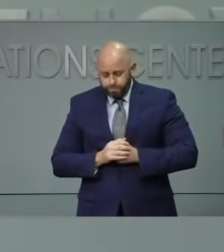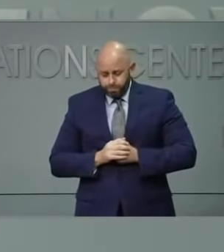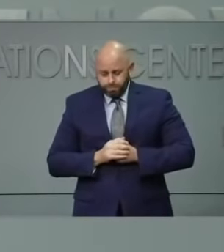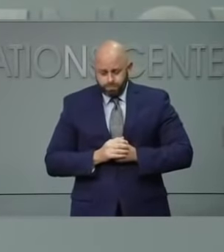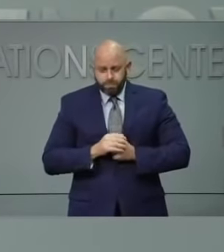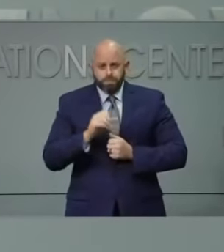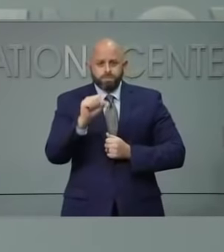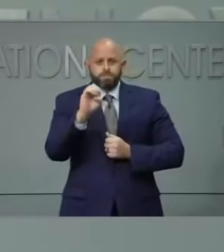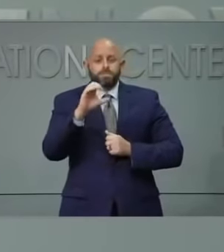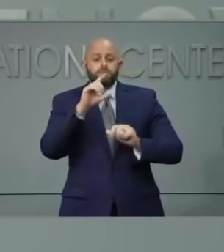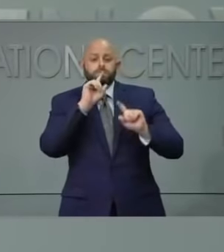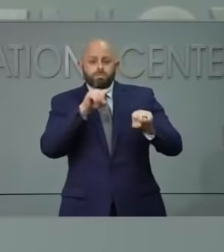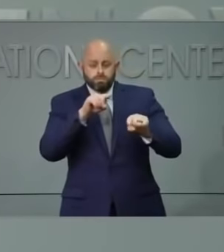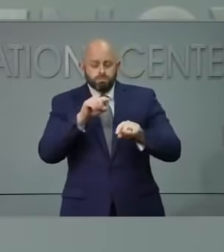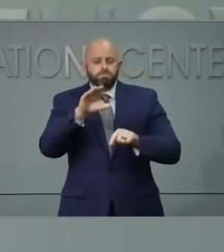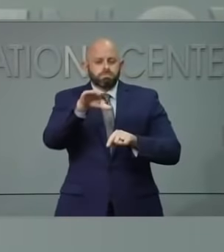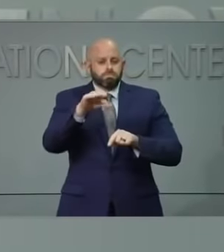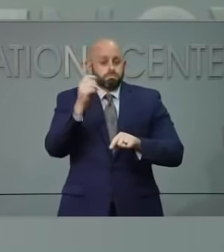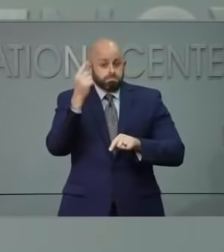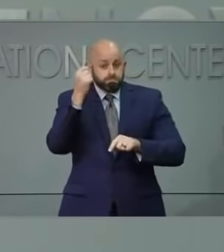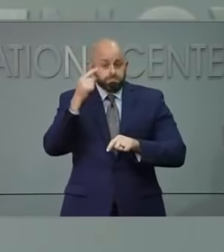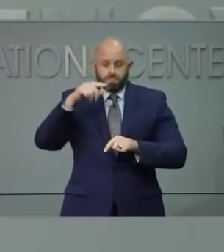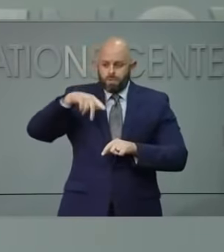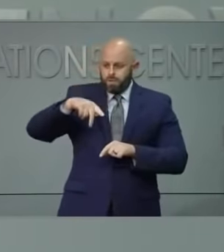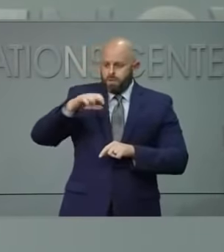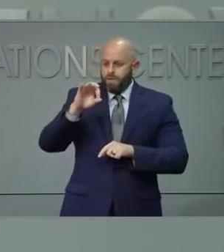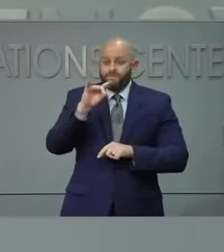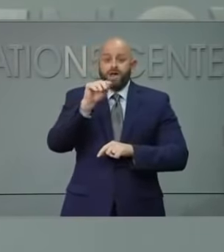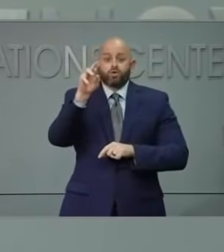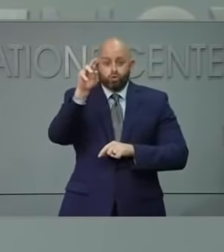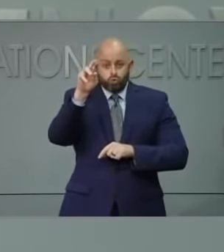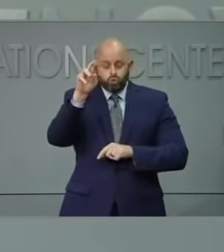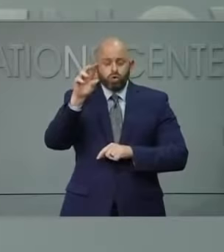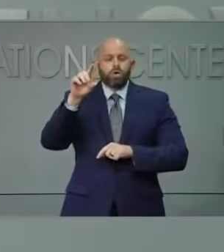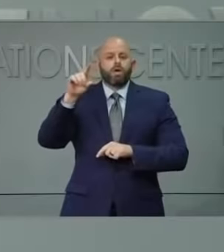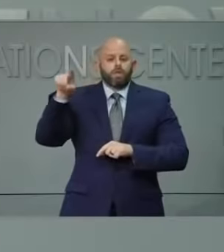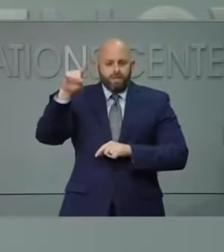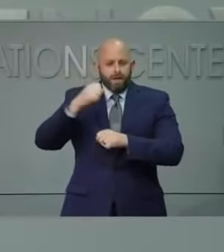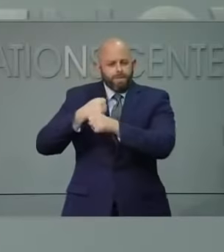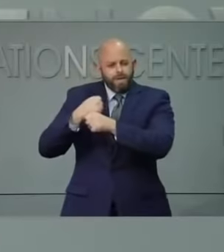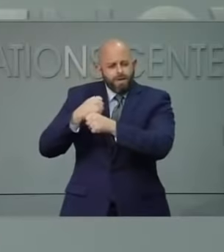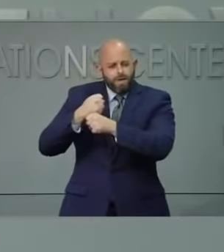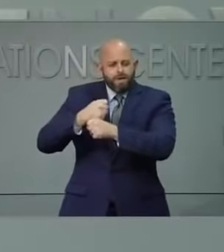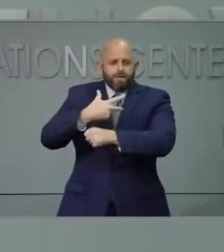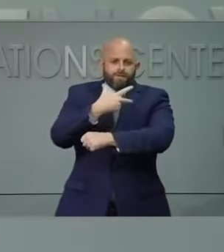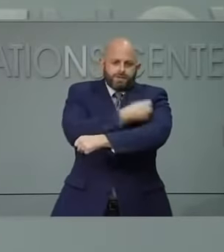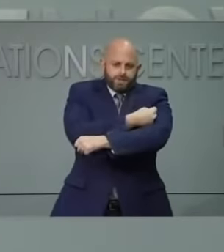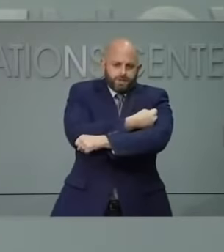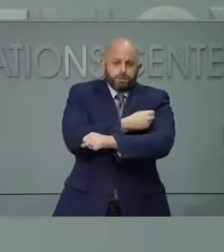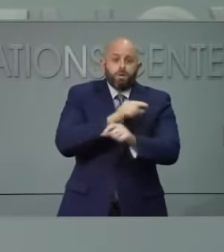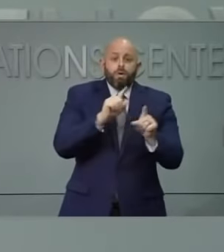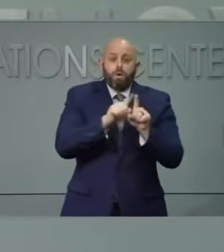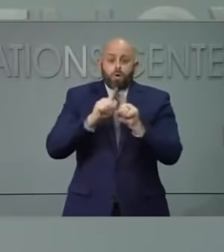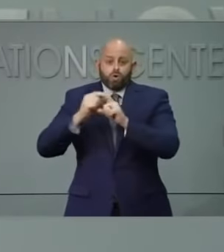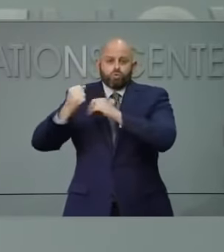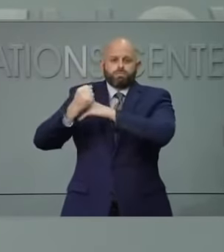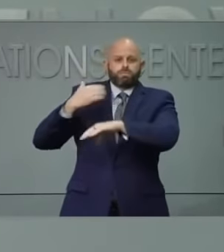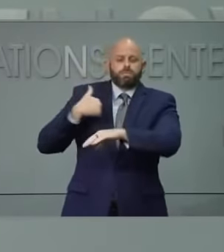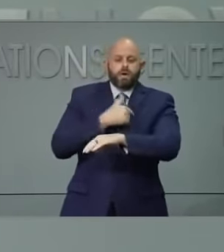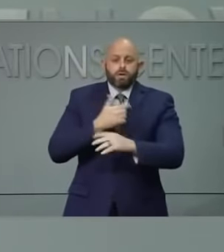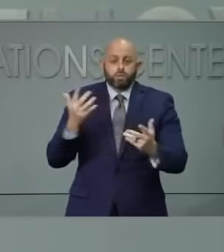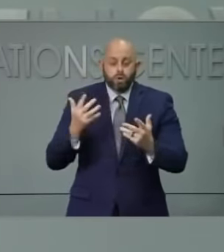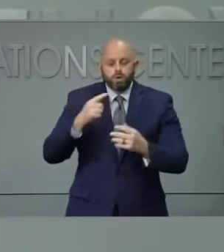Pfizer that has manufactured this vaccine has also created the ability for us to have dry ice in order to keep